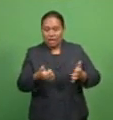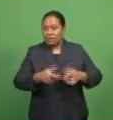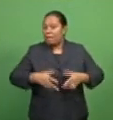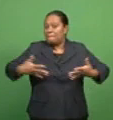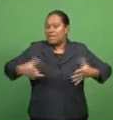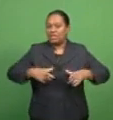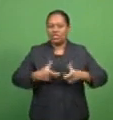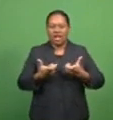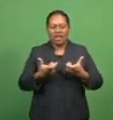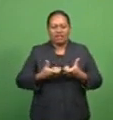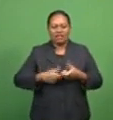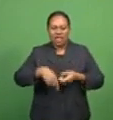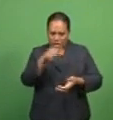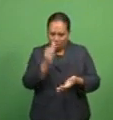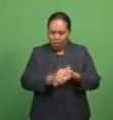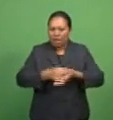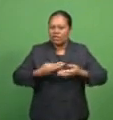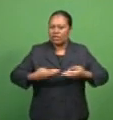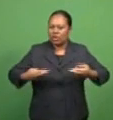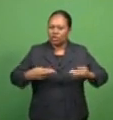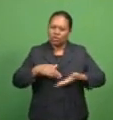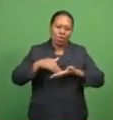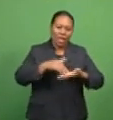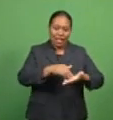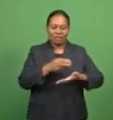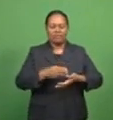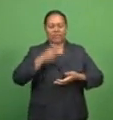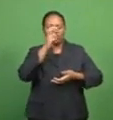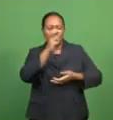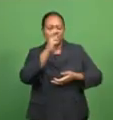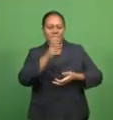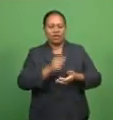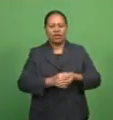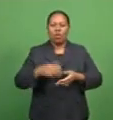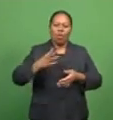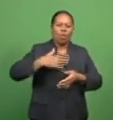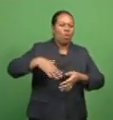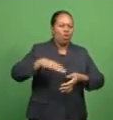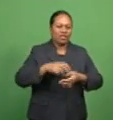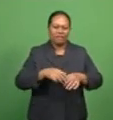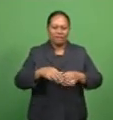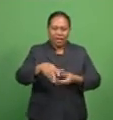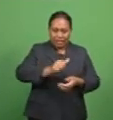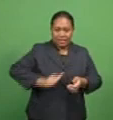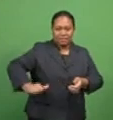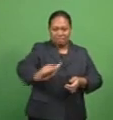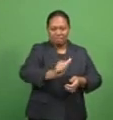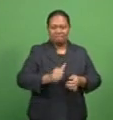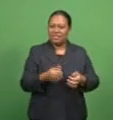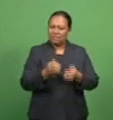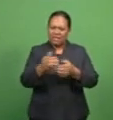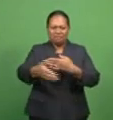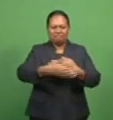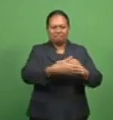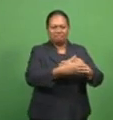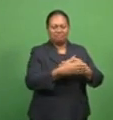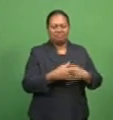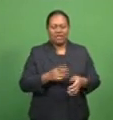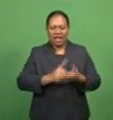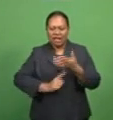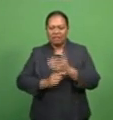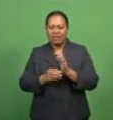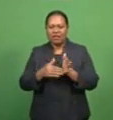challenge is getting the right resources to help him train, given that all sporting facilities are closed. He has participated in